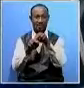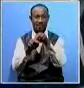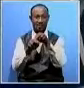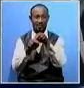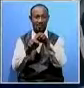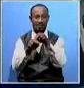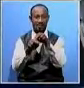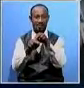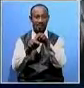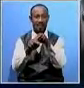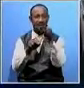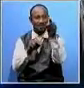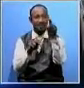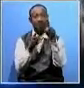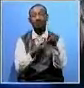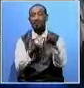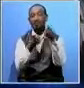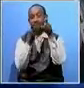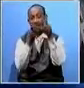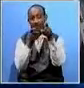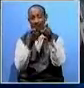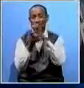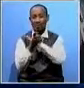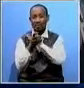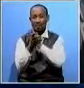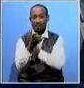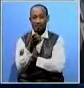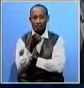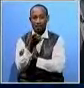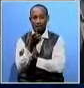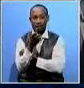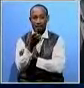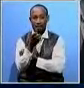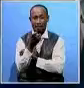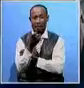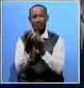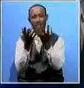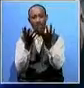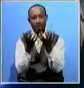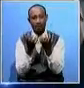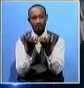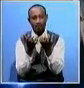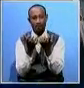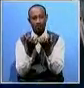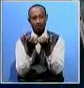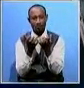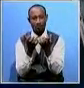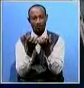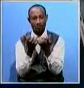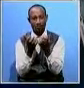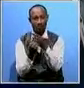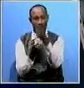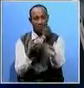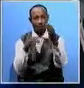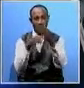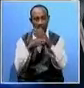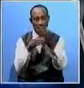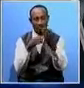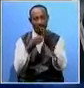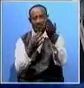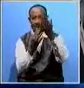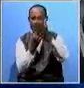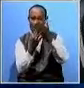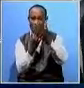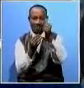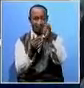Year Challenge by Total Energies will support and reward young entrepreneurs between the age of